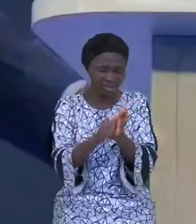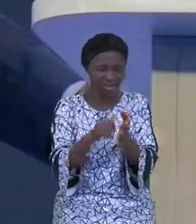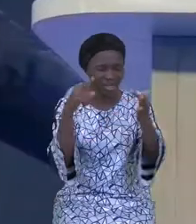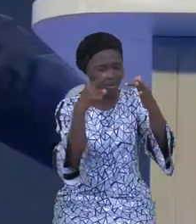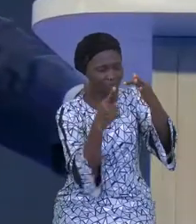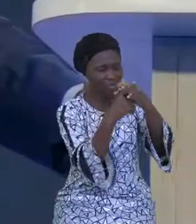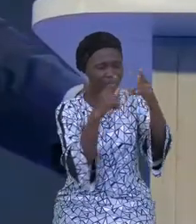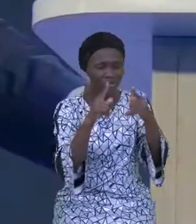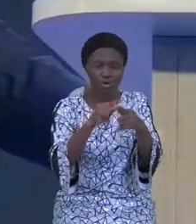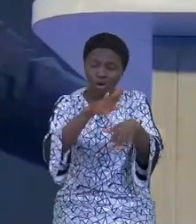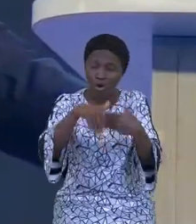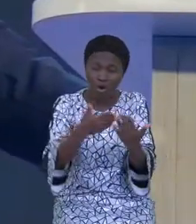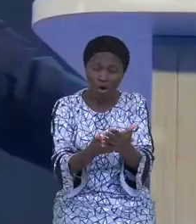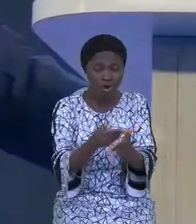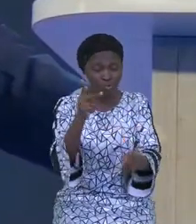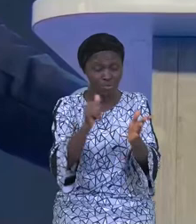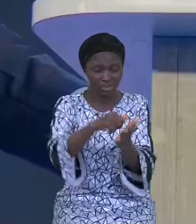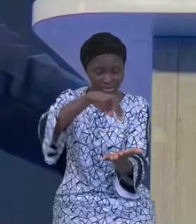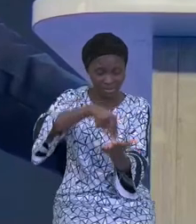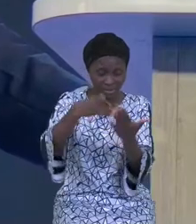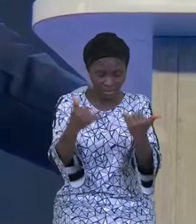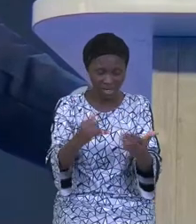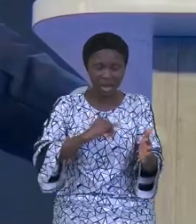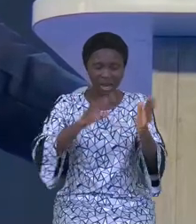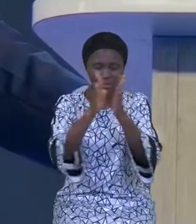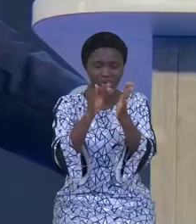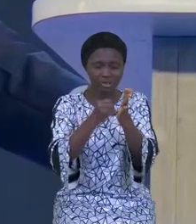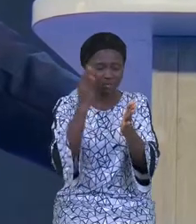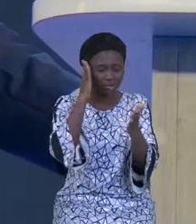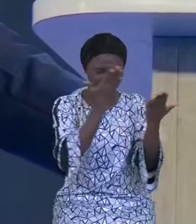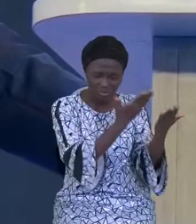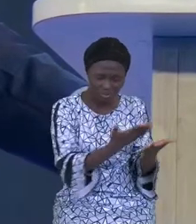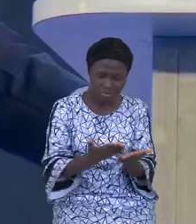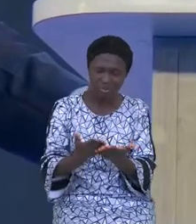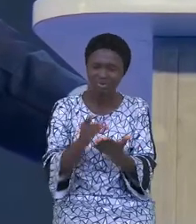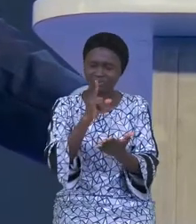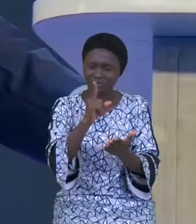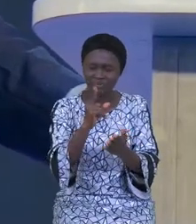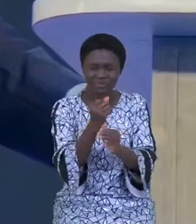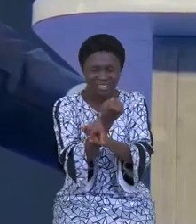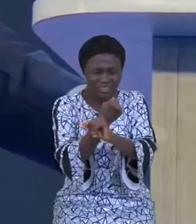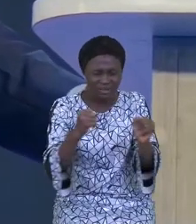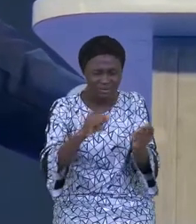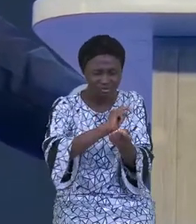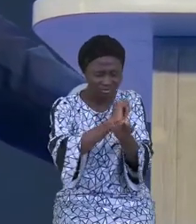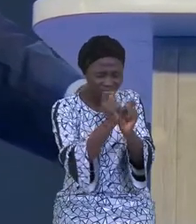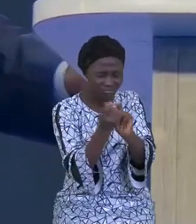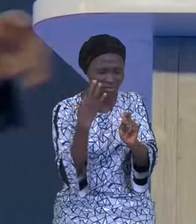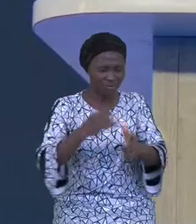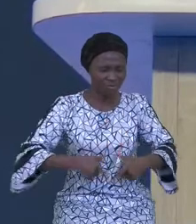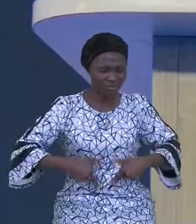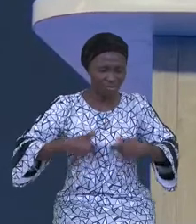I pray it will bring real salvation, transformation of life, change of life